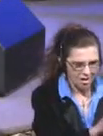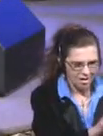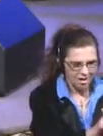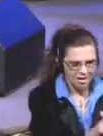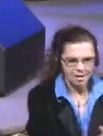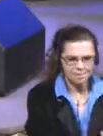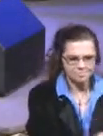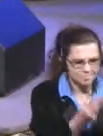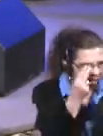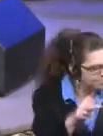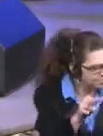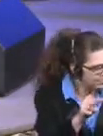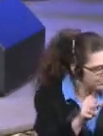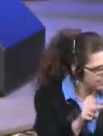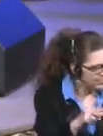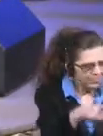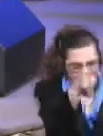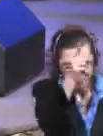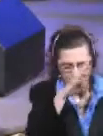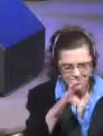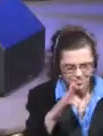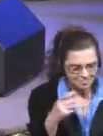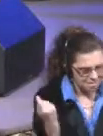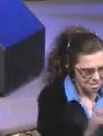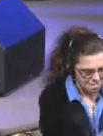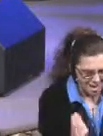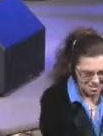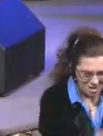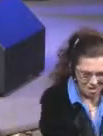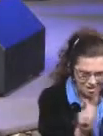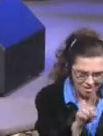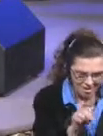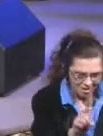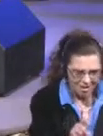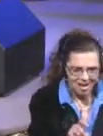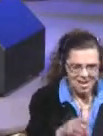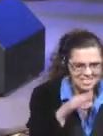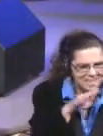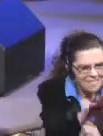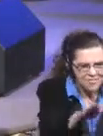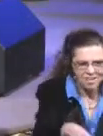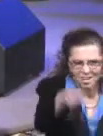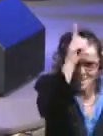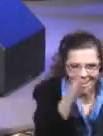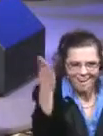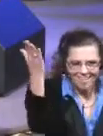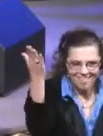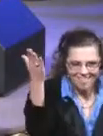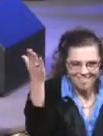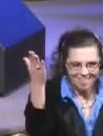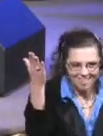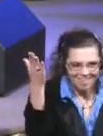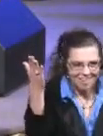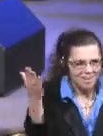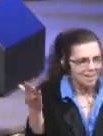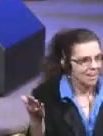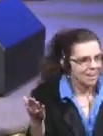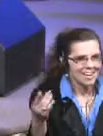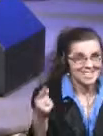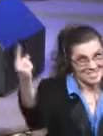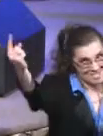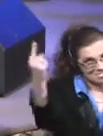unsearchable riches. In Philippians, he's the God that supplies our every need. In Colossians, he's the fullness of the Godhead bodily. In the Thessalonians, he's our soon